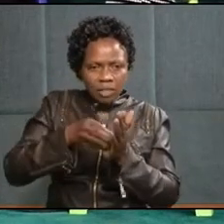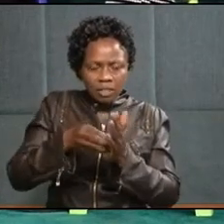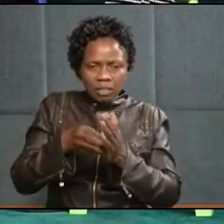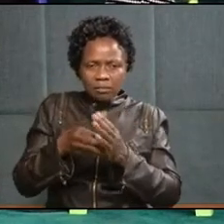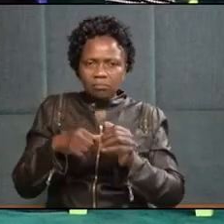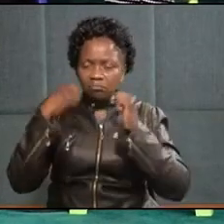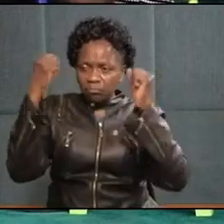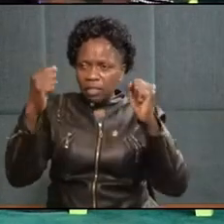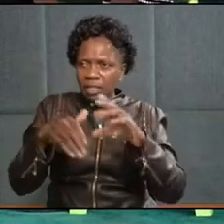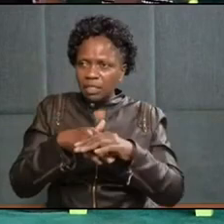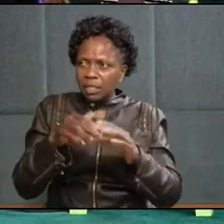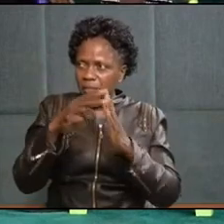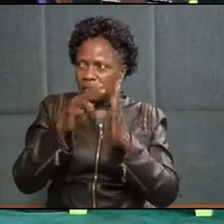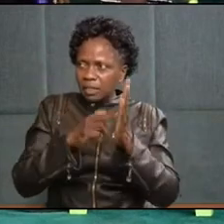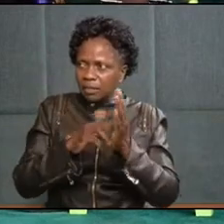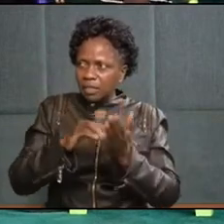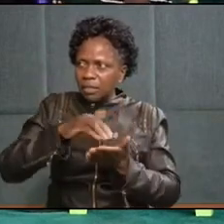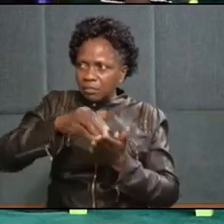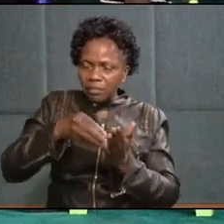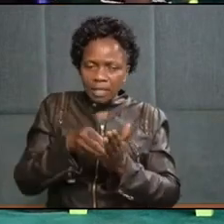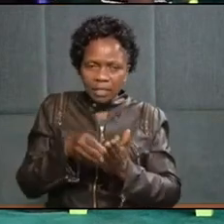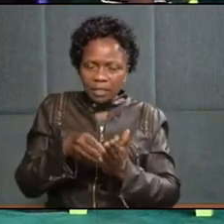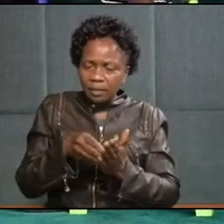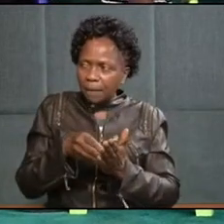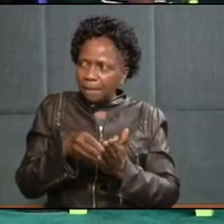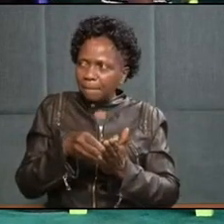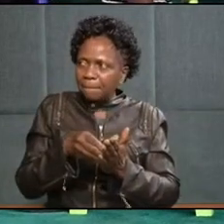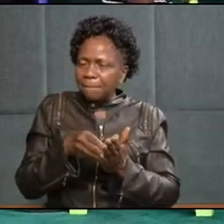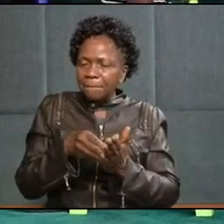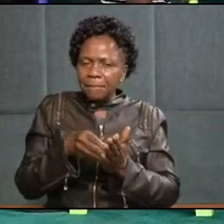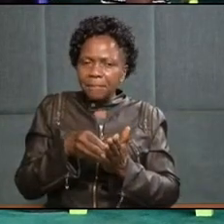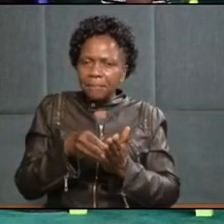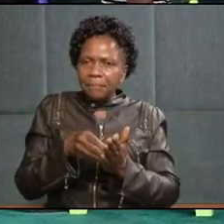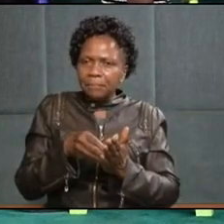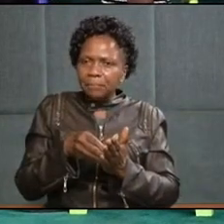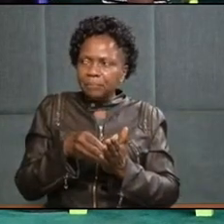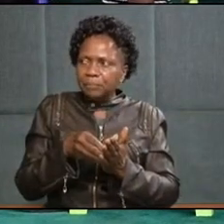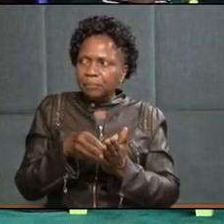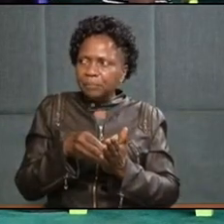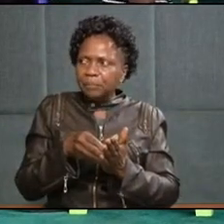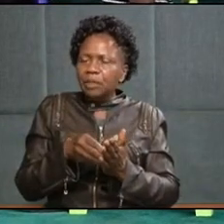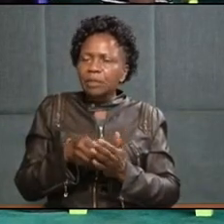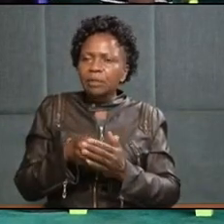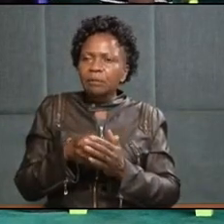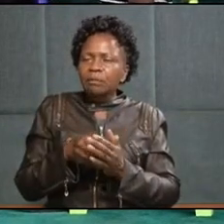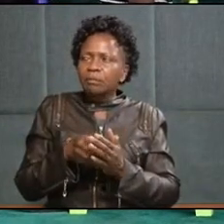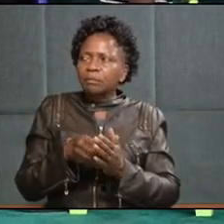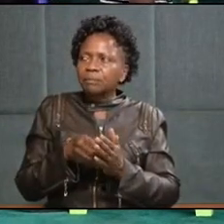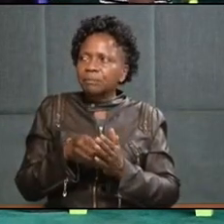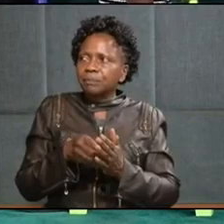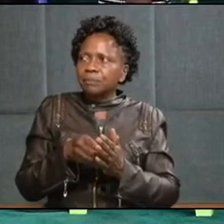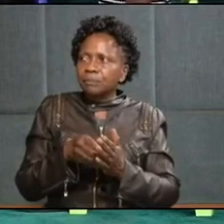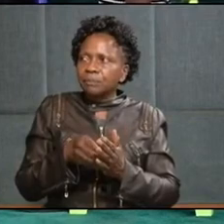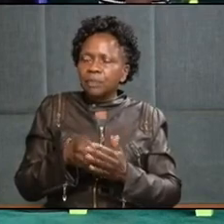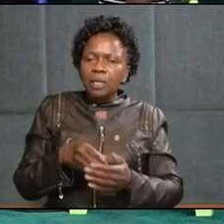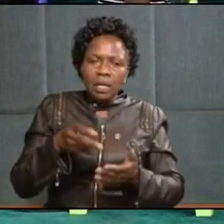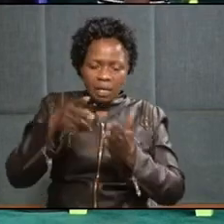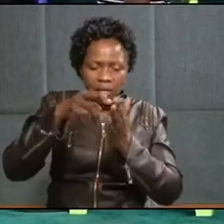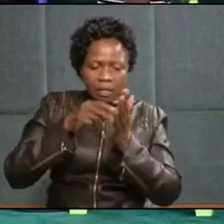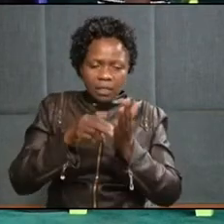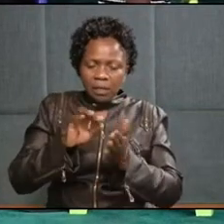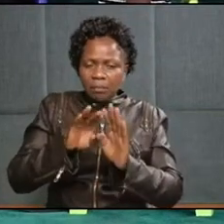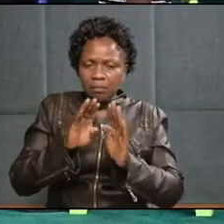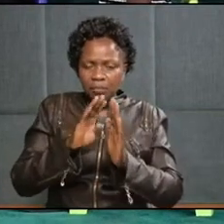scriptures? Yes, Lucinda? It means that he searched the scriptures daily, just like the Bereans. Very well said, Lucinda. He read